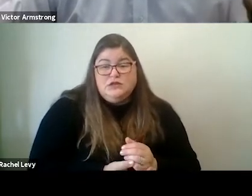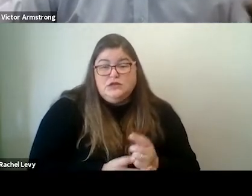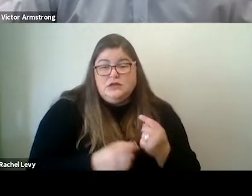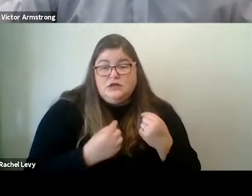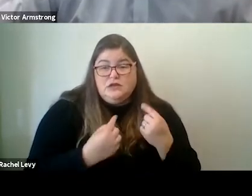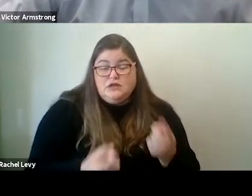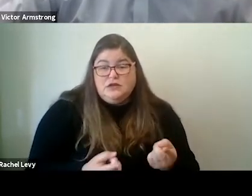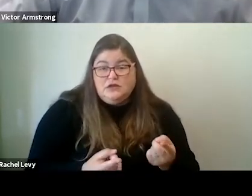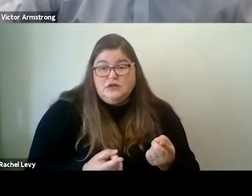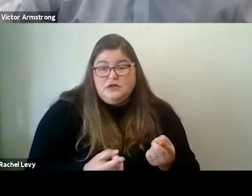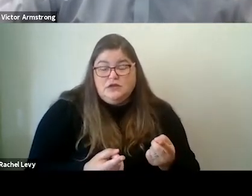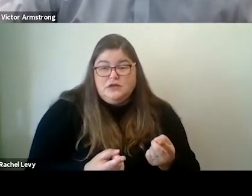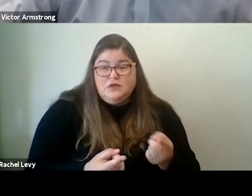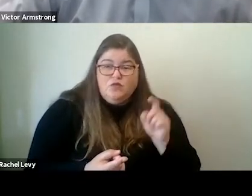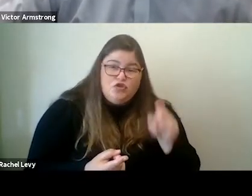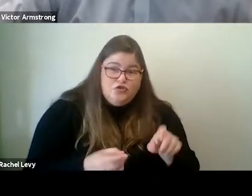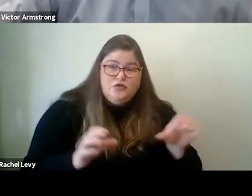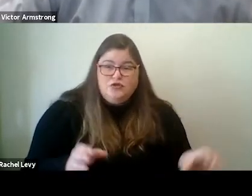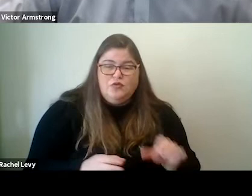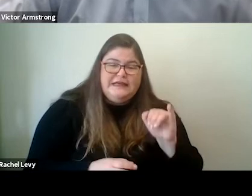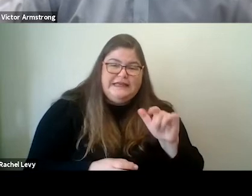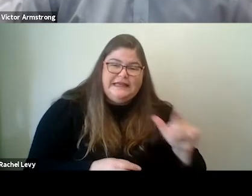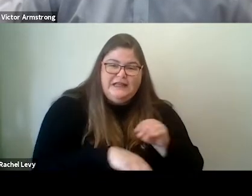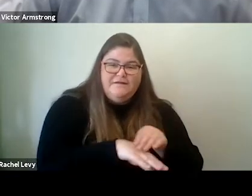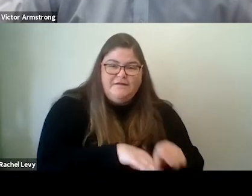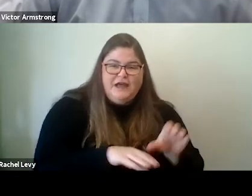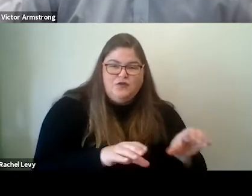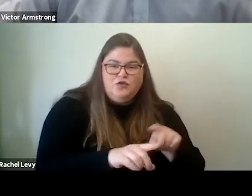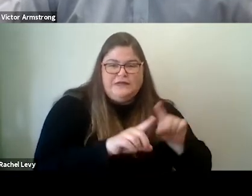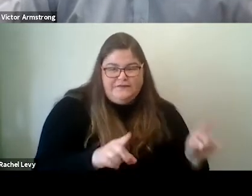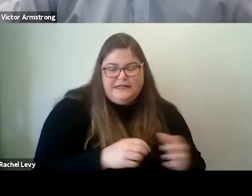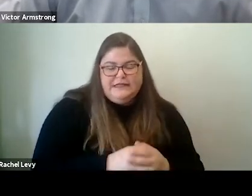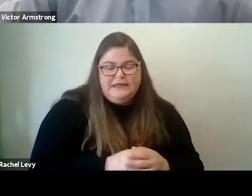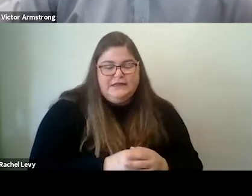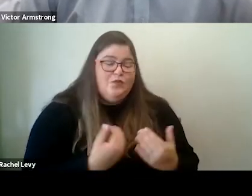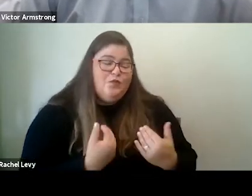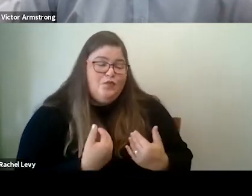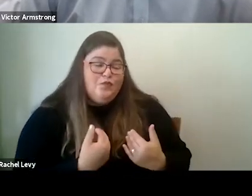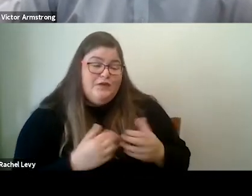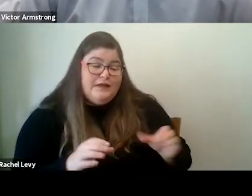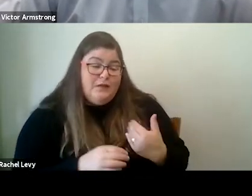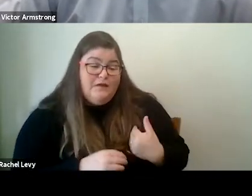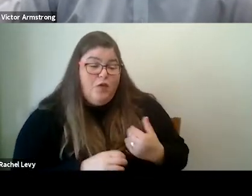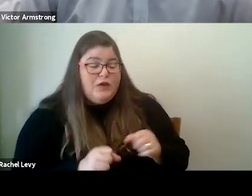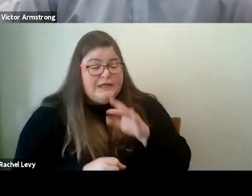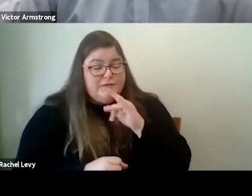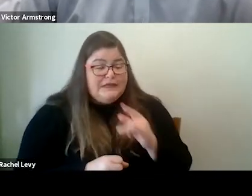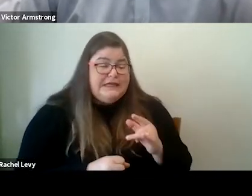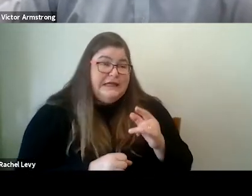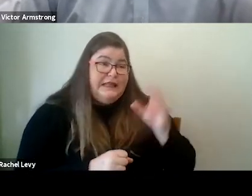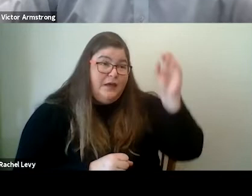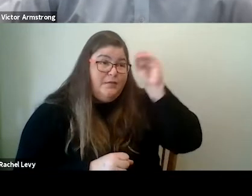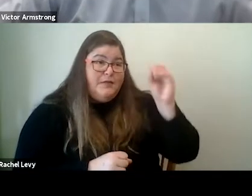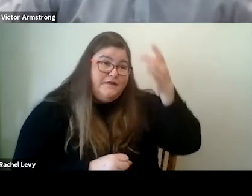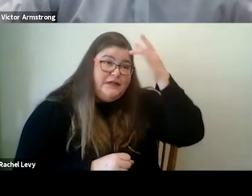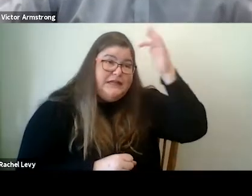if we conduct ourselves otherwise. As we have in the past, we can speak with the opinions of intellectuals, the